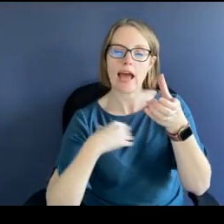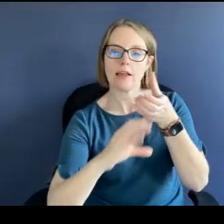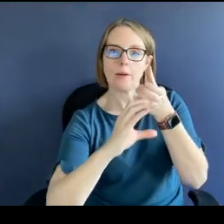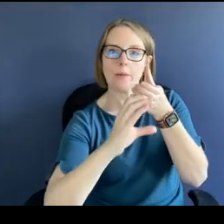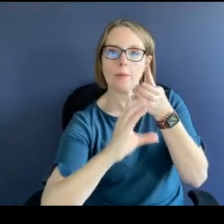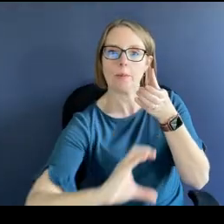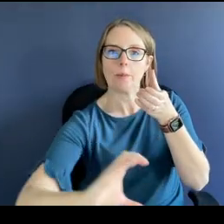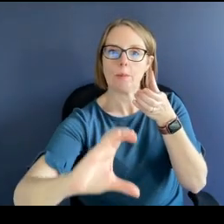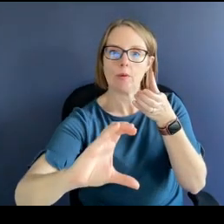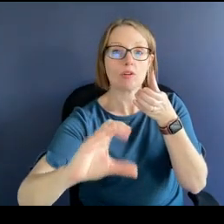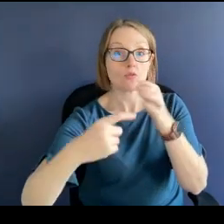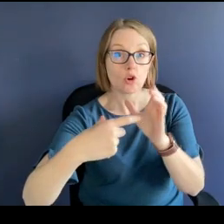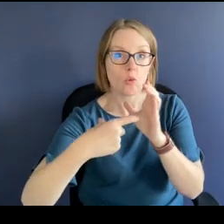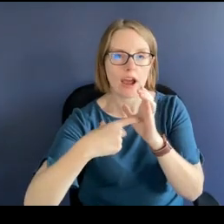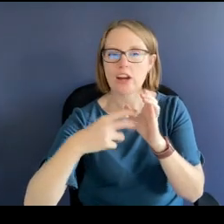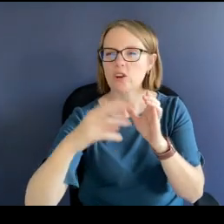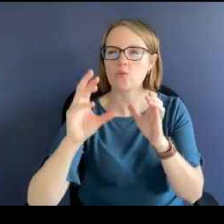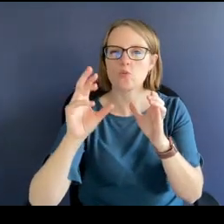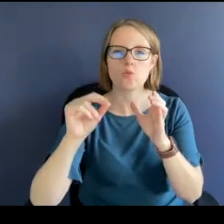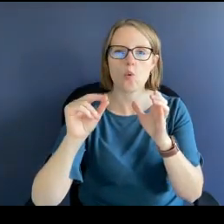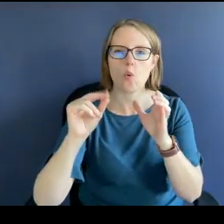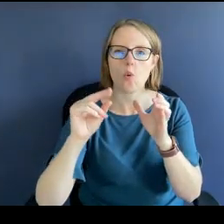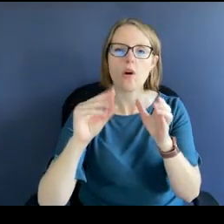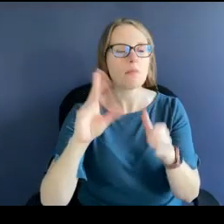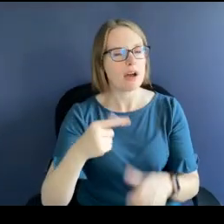advantage when creating a usable.